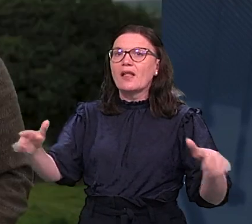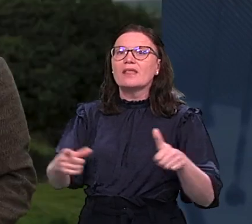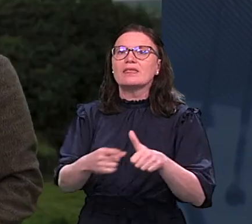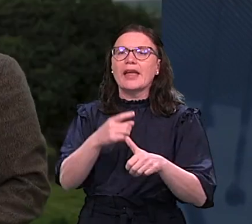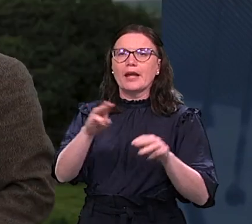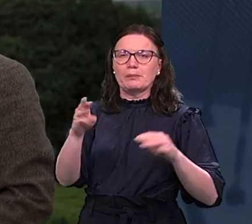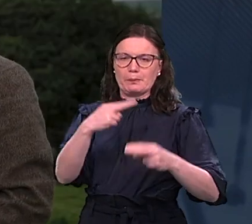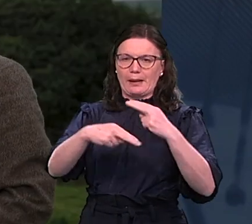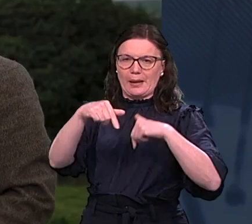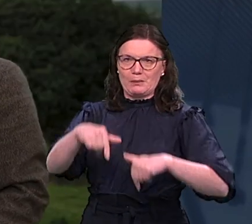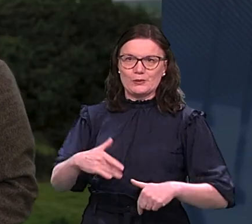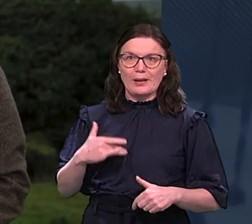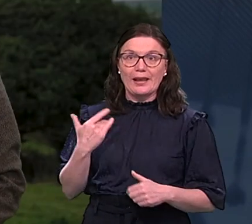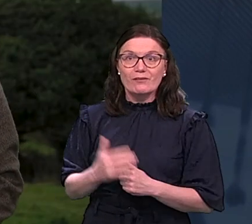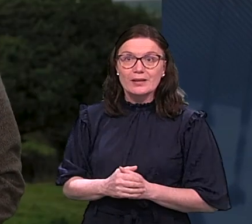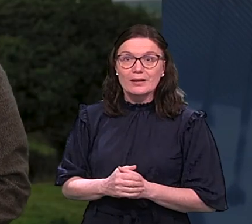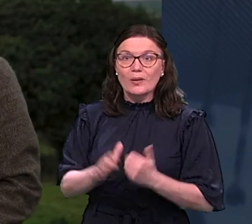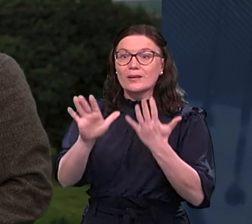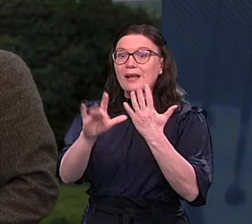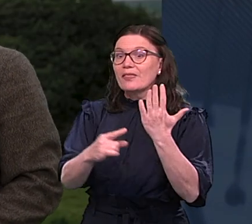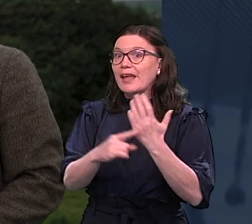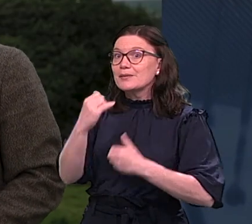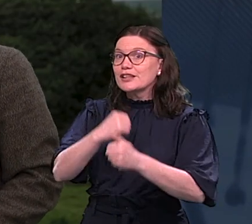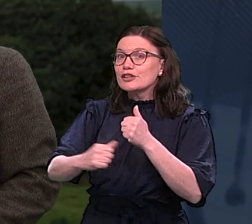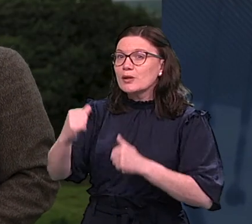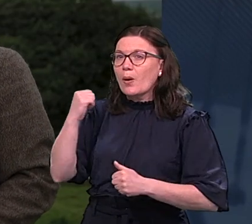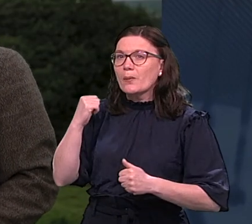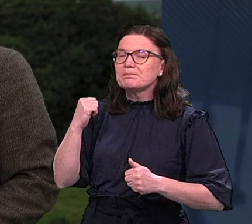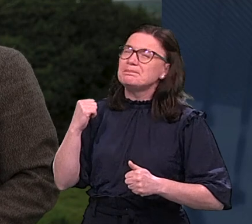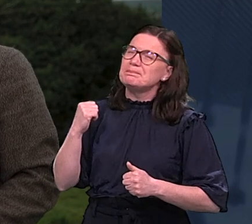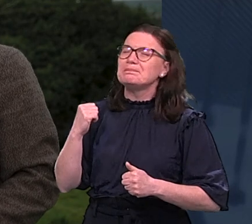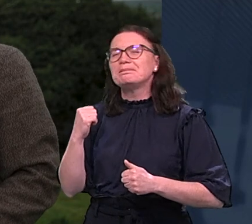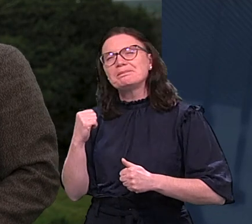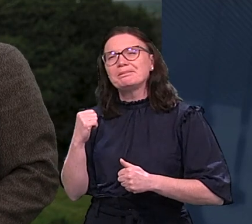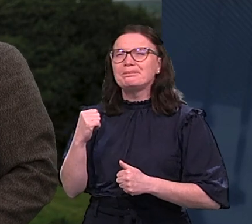came. So 10,000 years ago? 10,000 years ago,